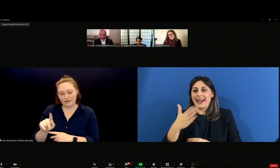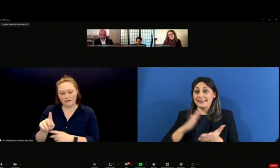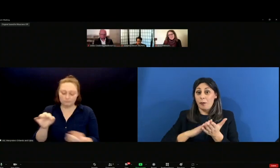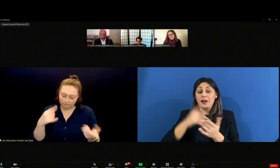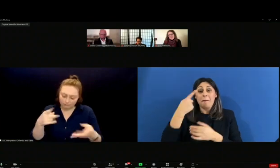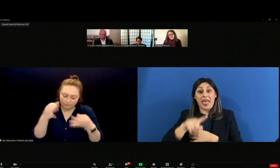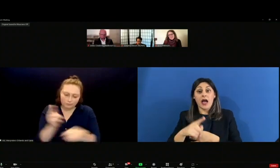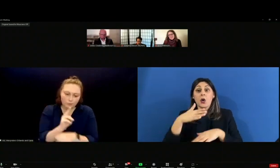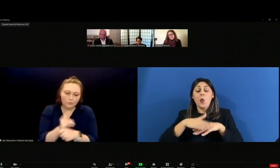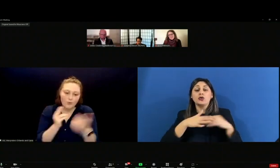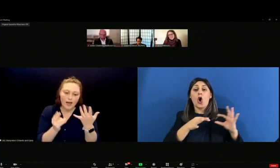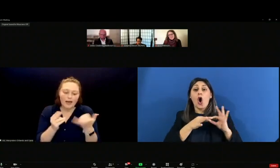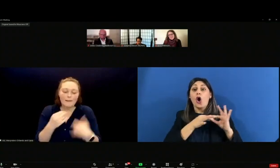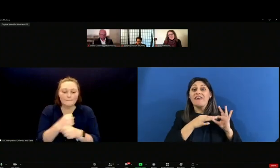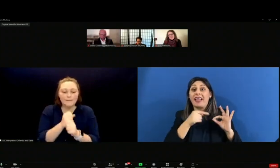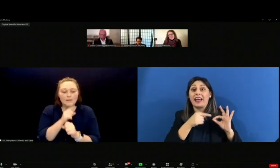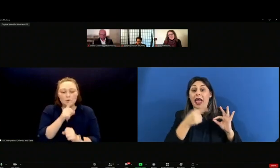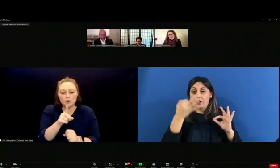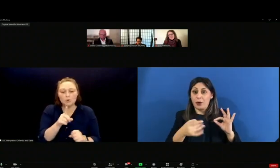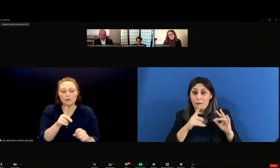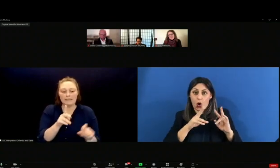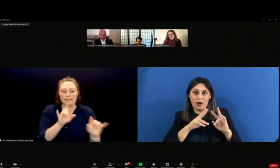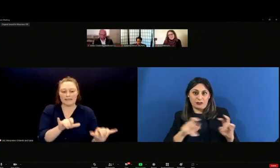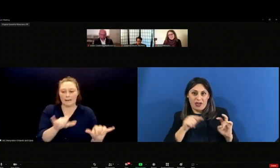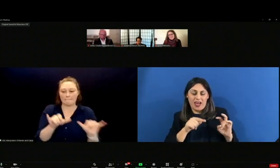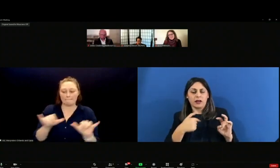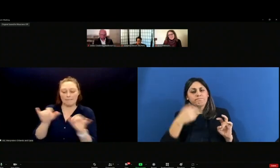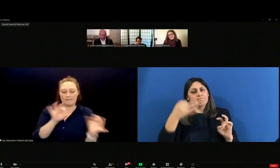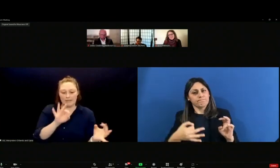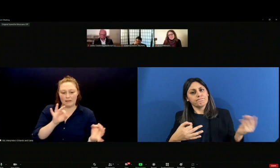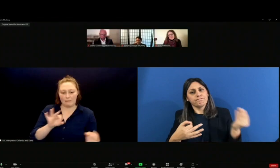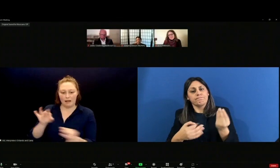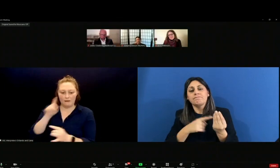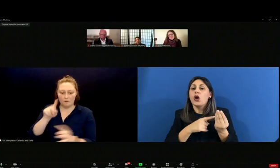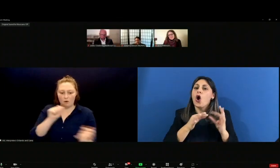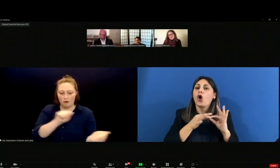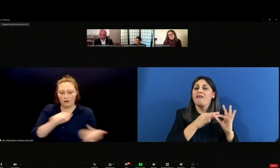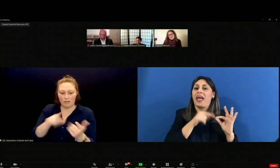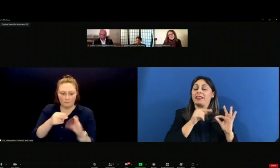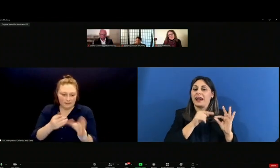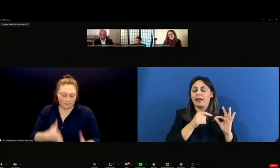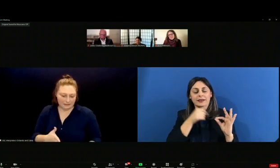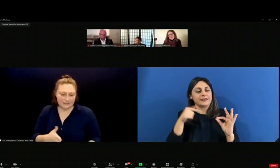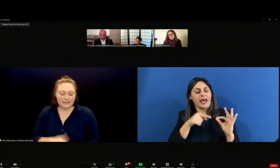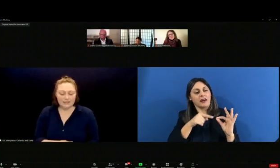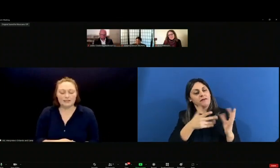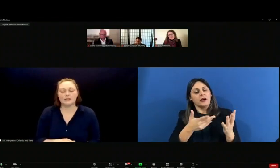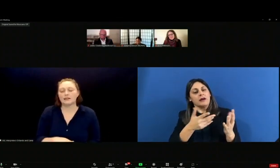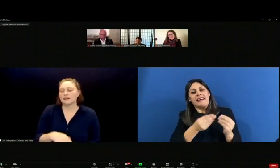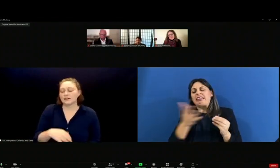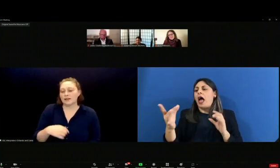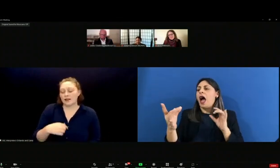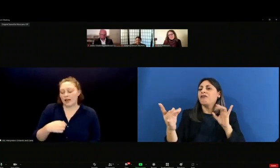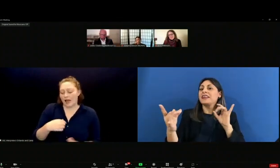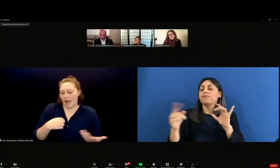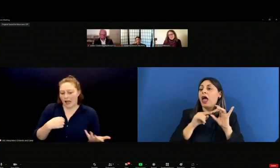to be sure that the same type of feedback has been given to the participants. I wouldn't want to agree with